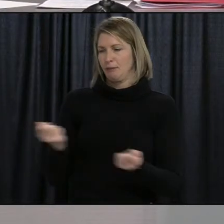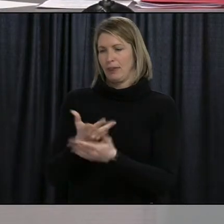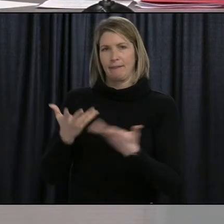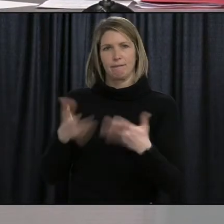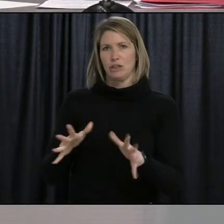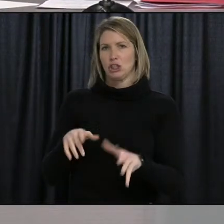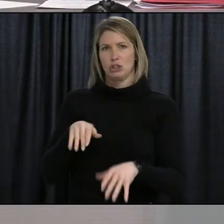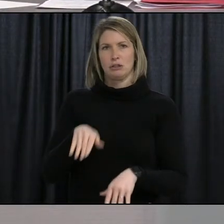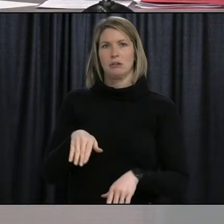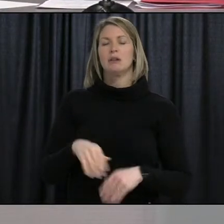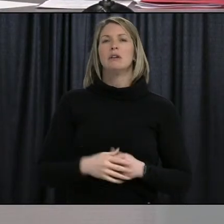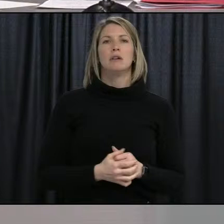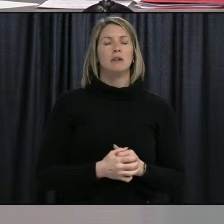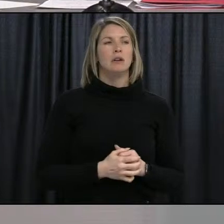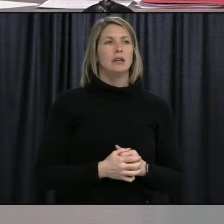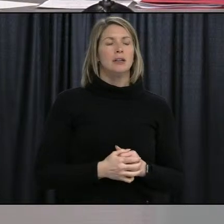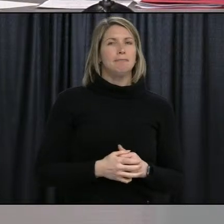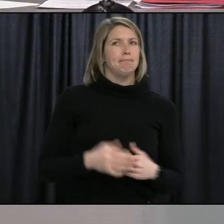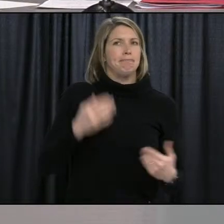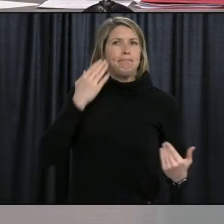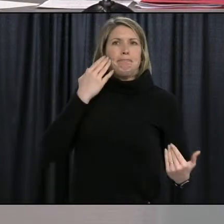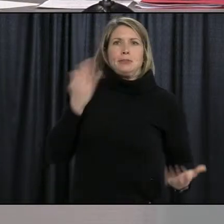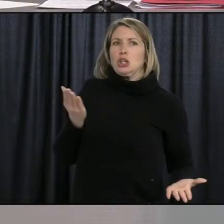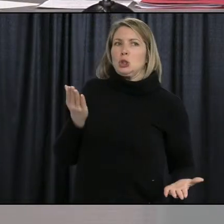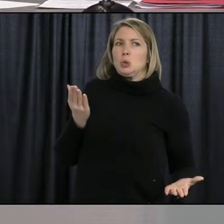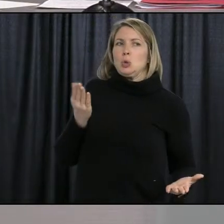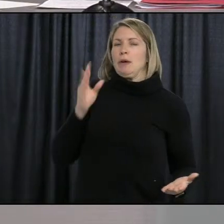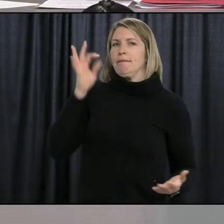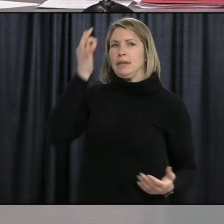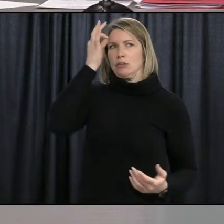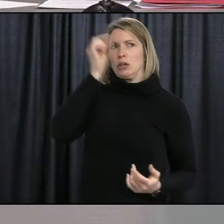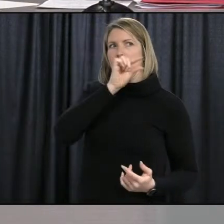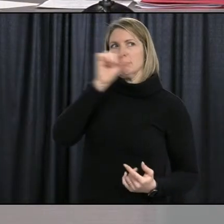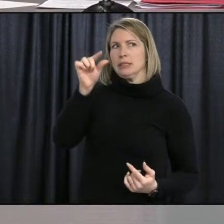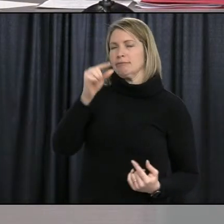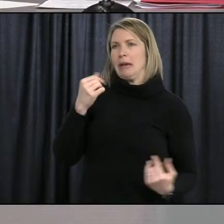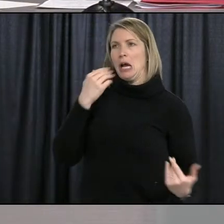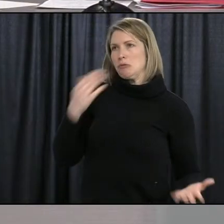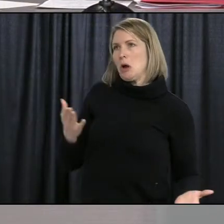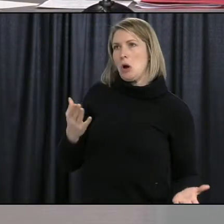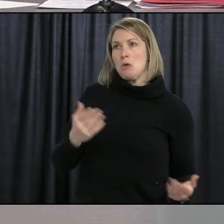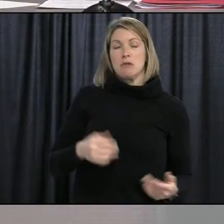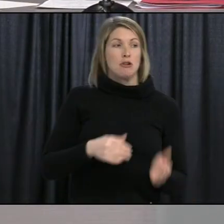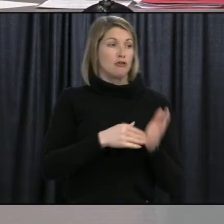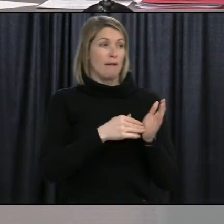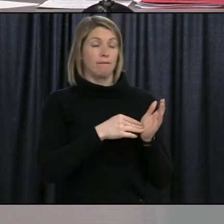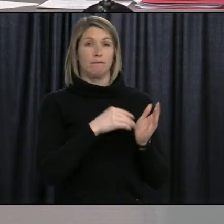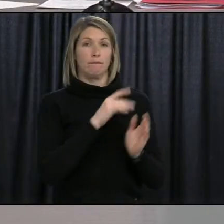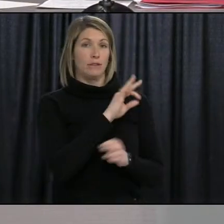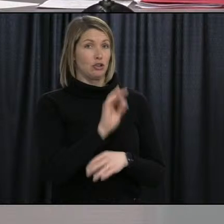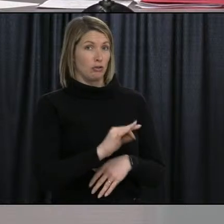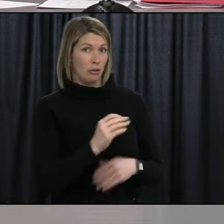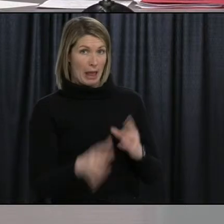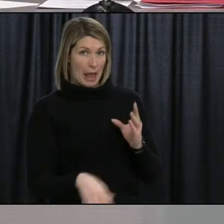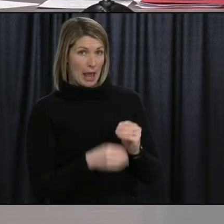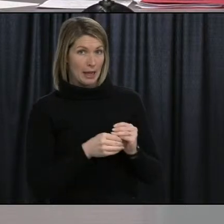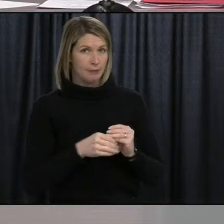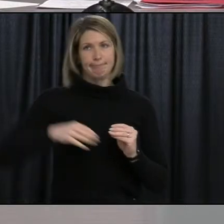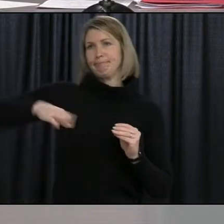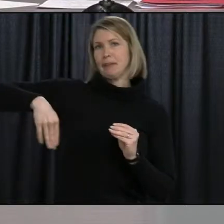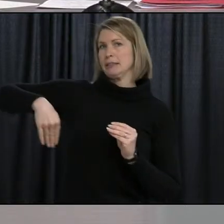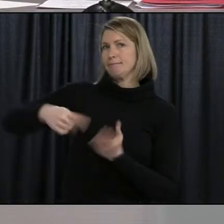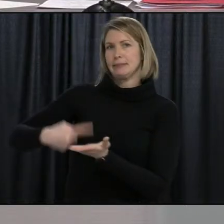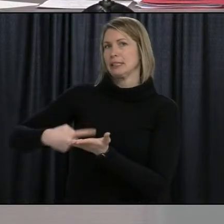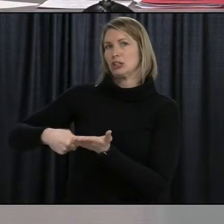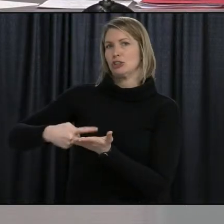the federal border there, but I'm not sure if you have with yours on a national table, Dr. Fitzgerald. No. So that hasn't come up just